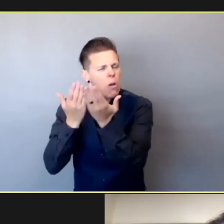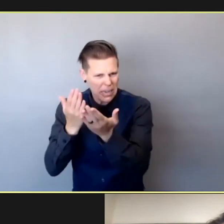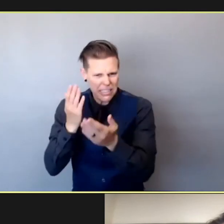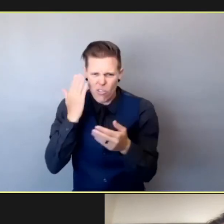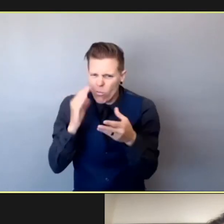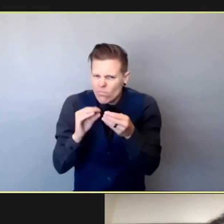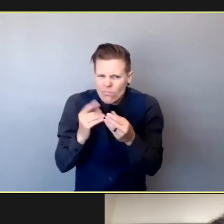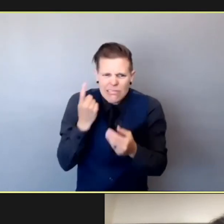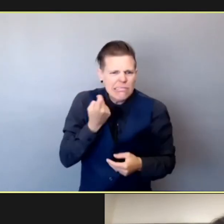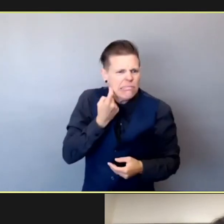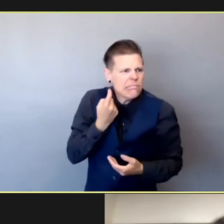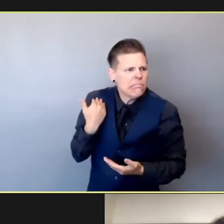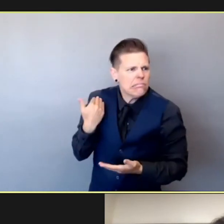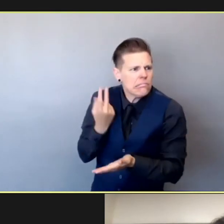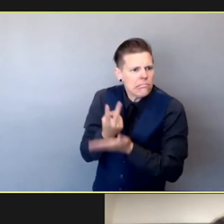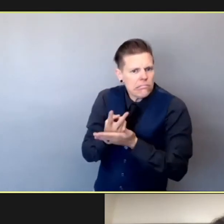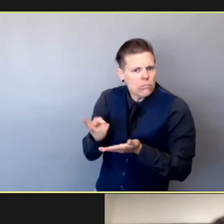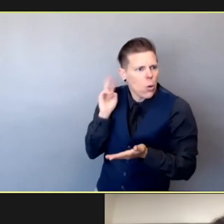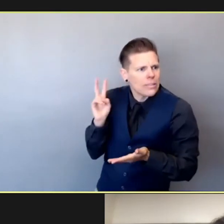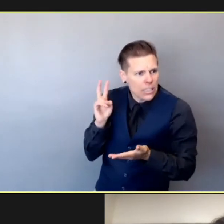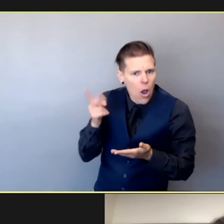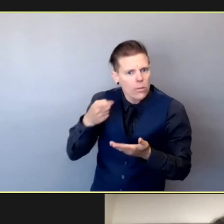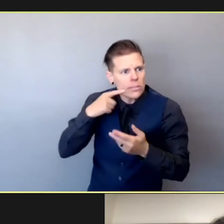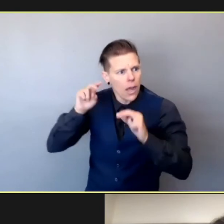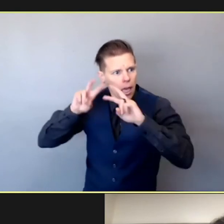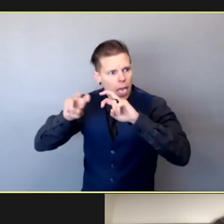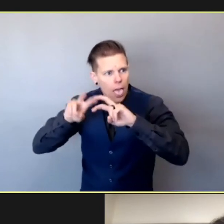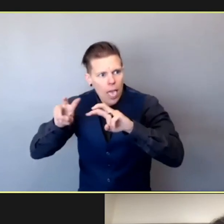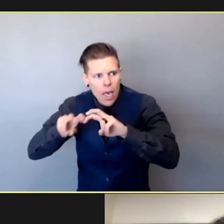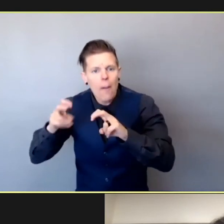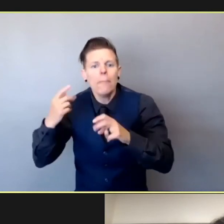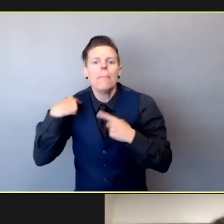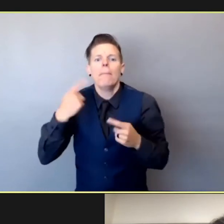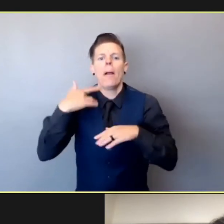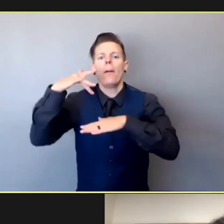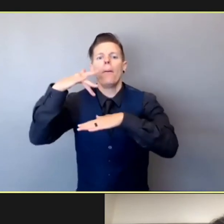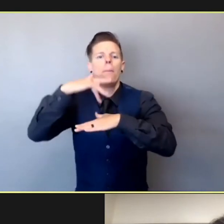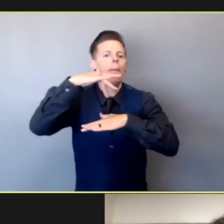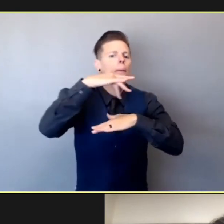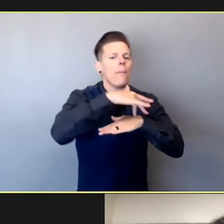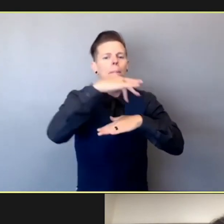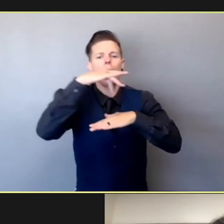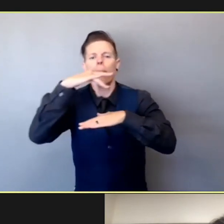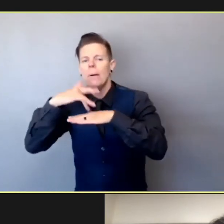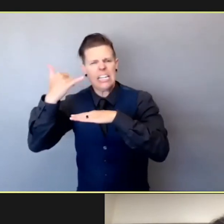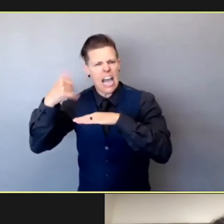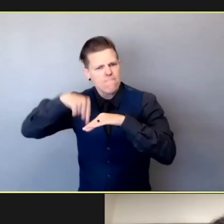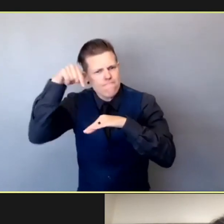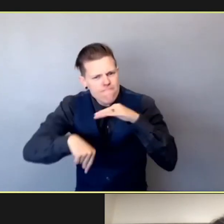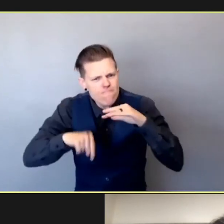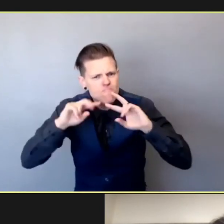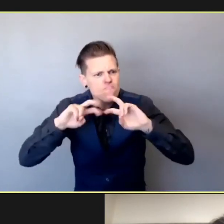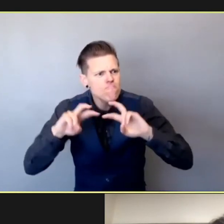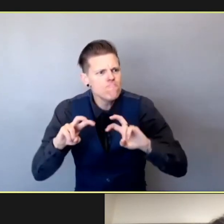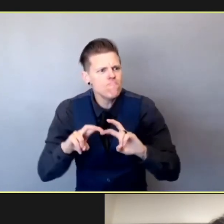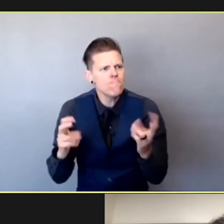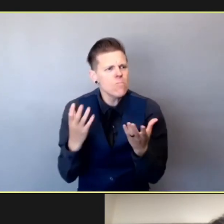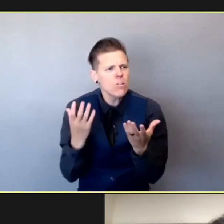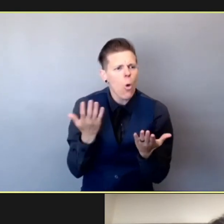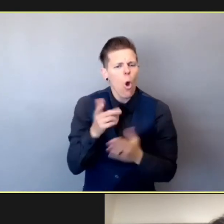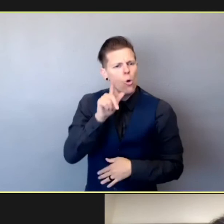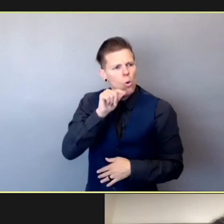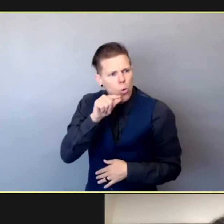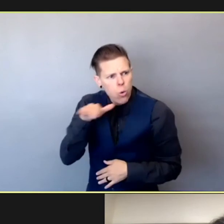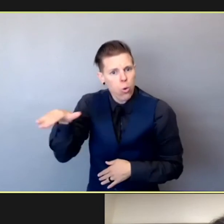you said that actually we're doing beyond that. I just was hoping you could maybe talk a little bit about, I know the variants